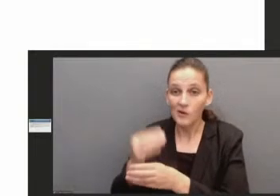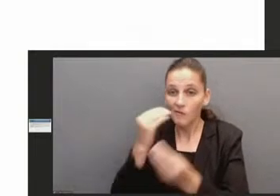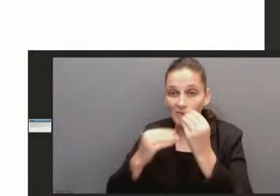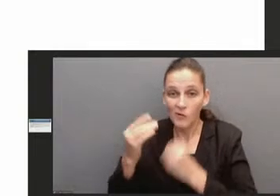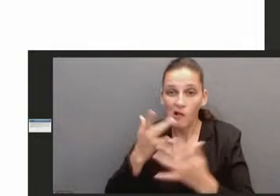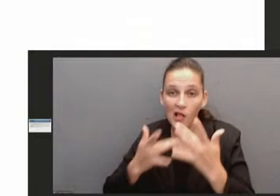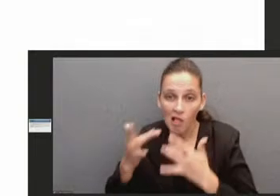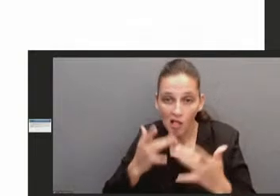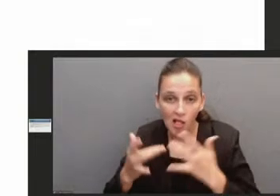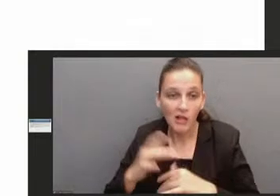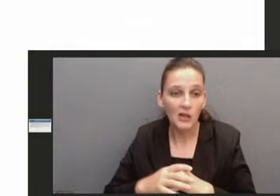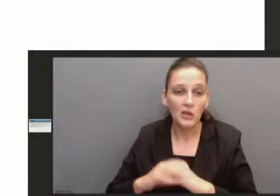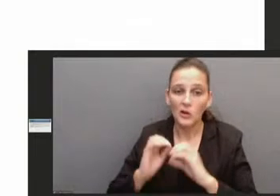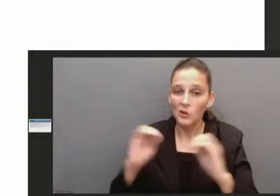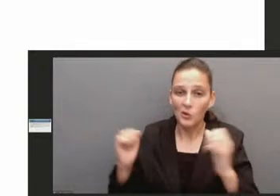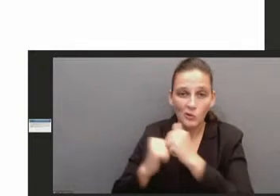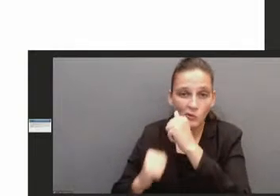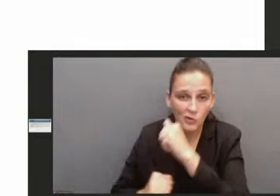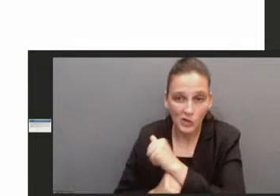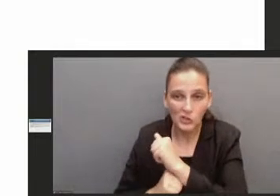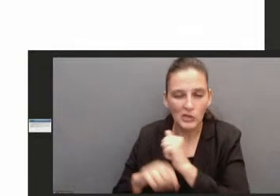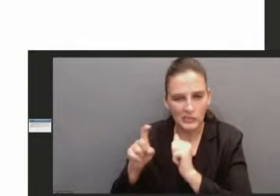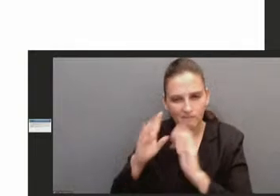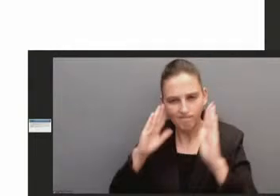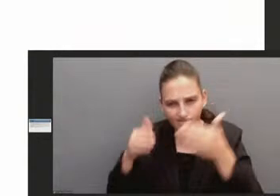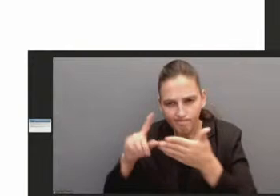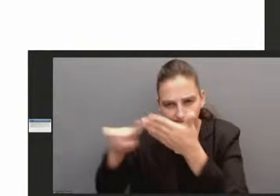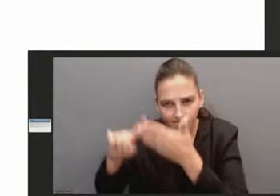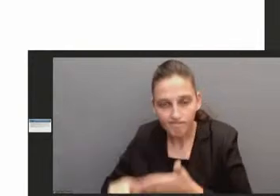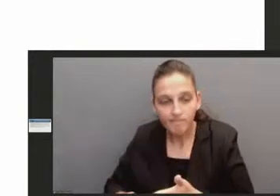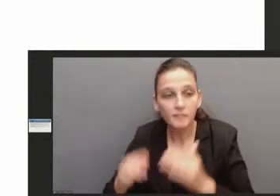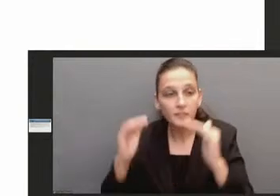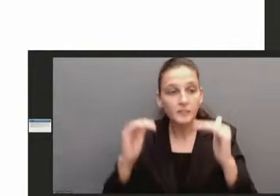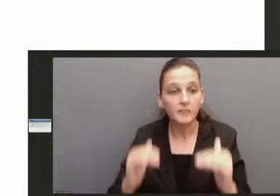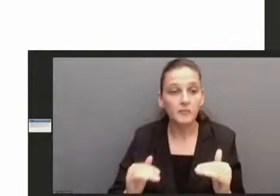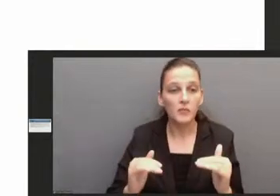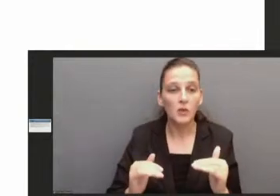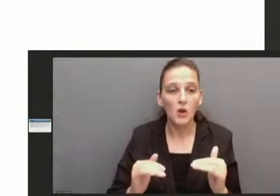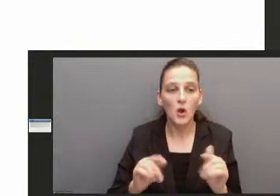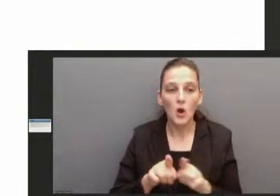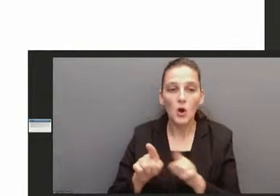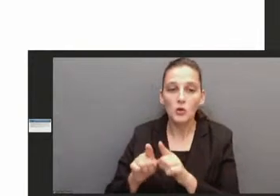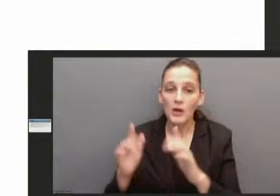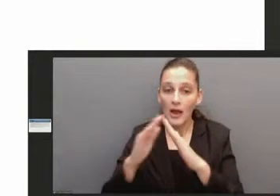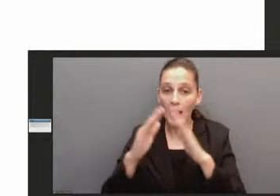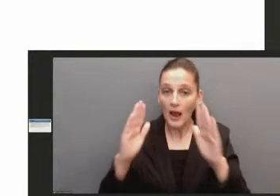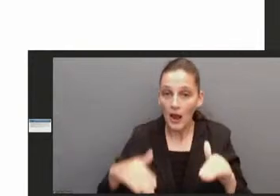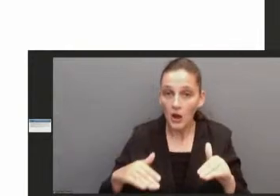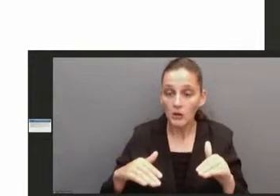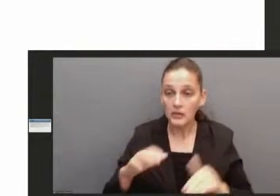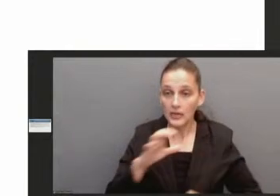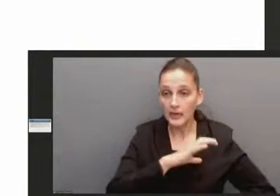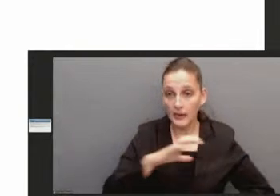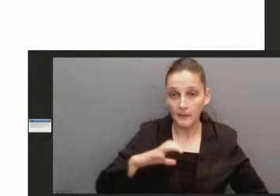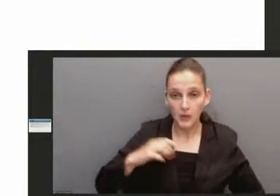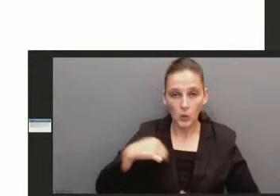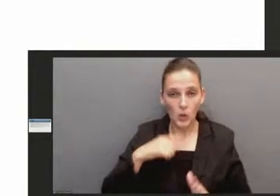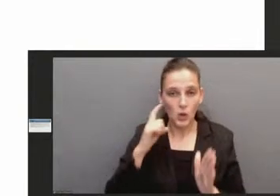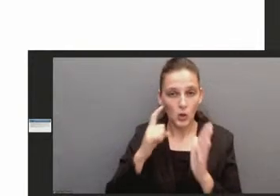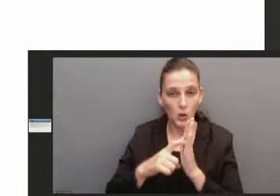infrastructure. The other thing really goes to cramped housing and conditions that we saw with migrant health